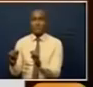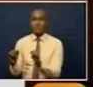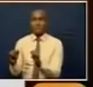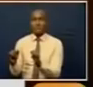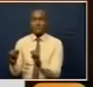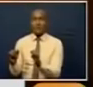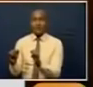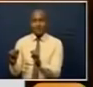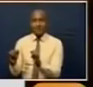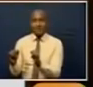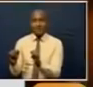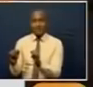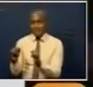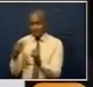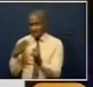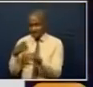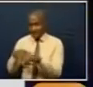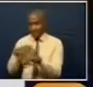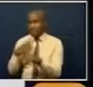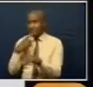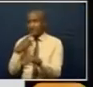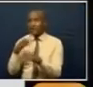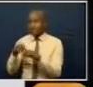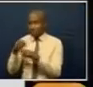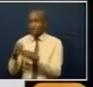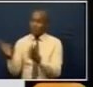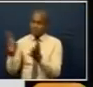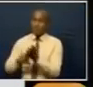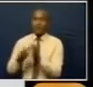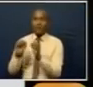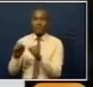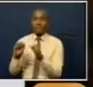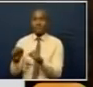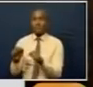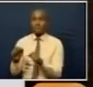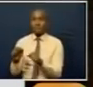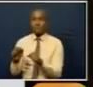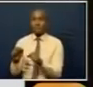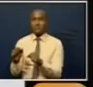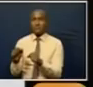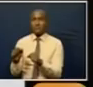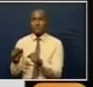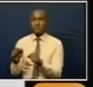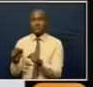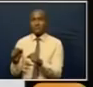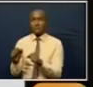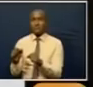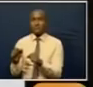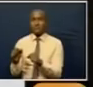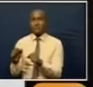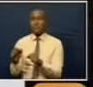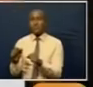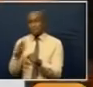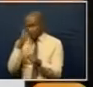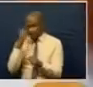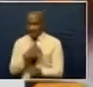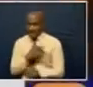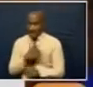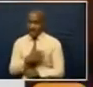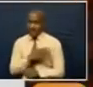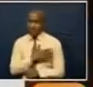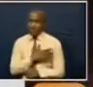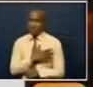say, "Sonko tena," you know? Yeah. Because our governor has a heart for the people. Yes. Yeah. And he needs